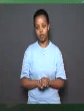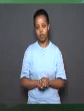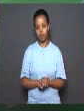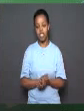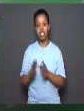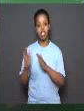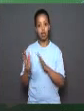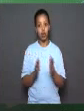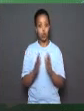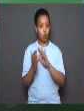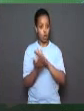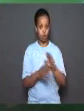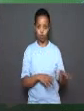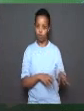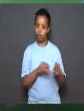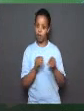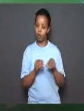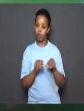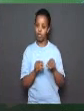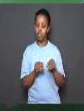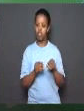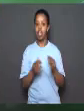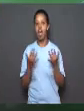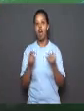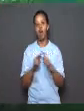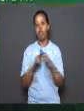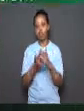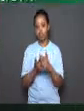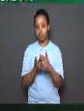are ready, students, let us begin.